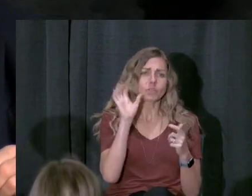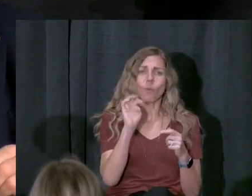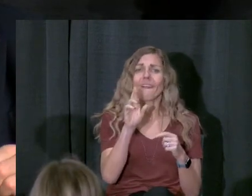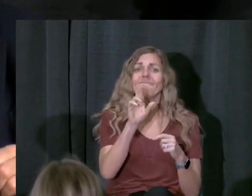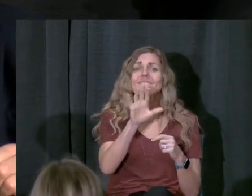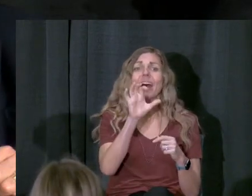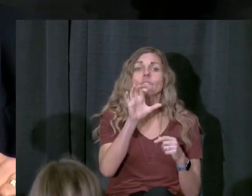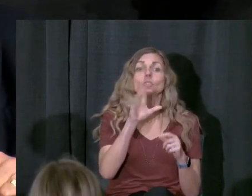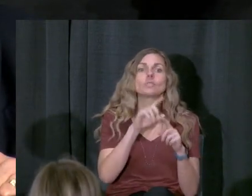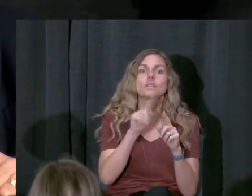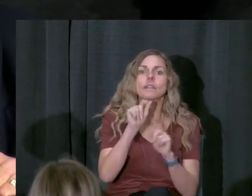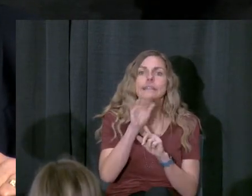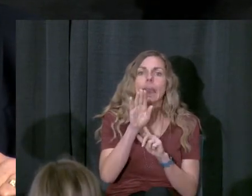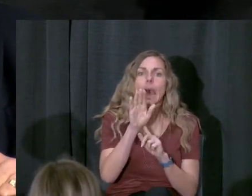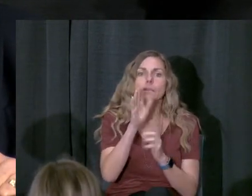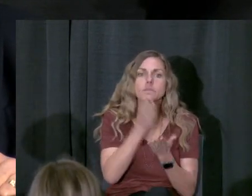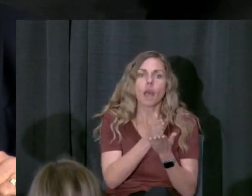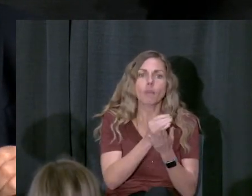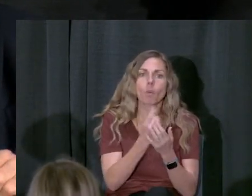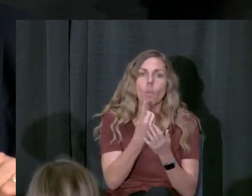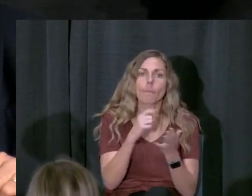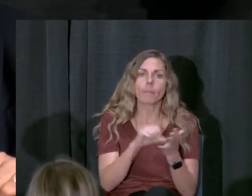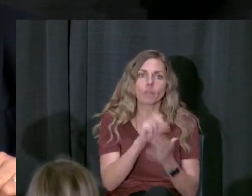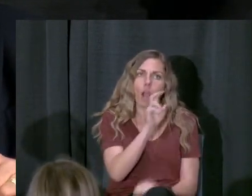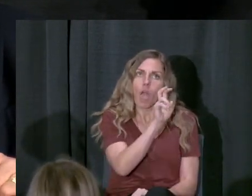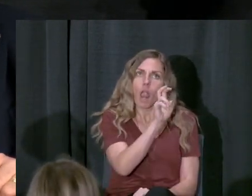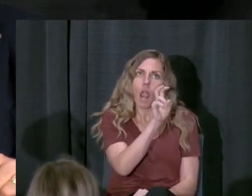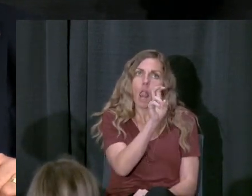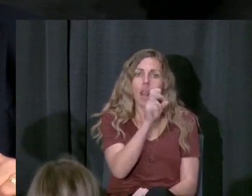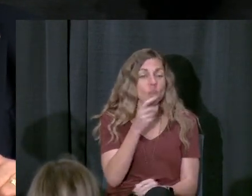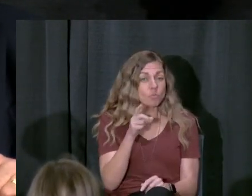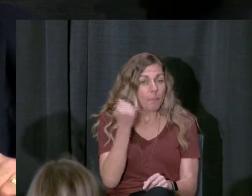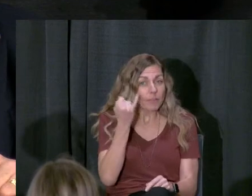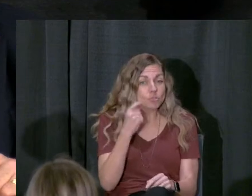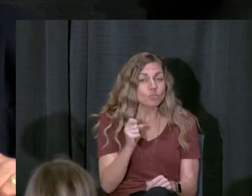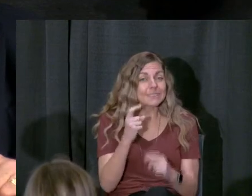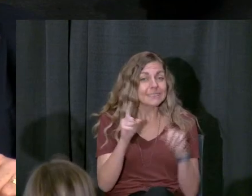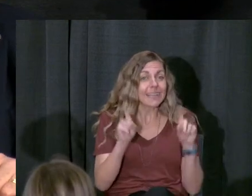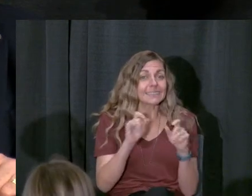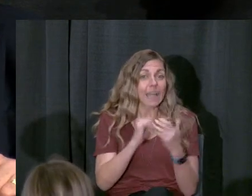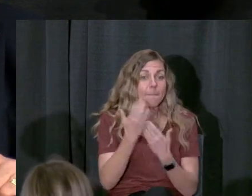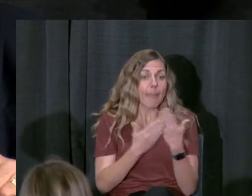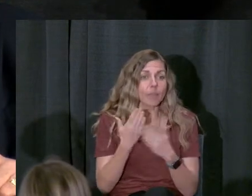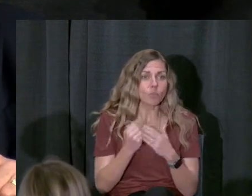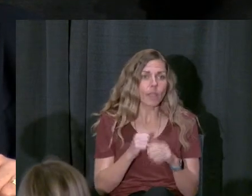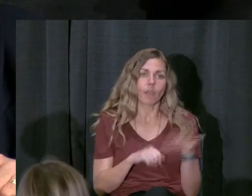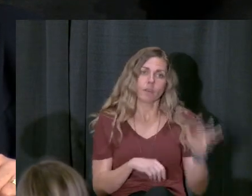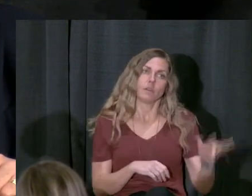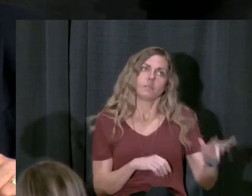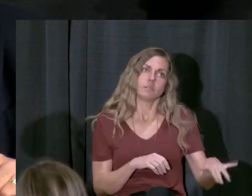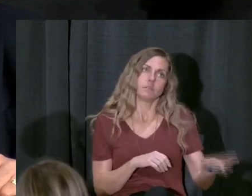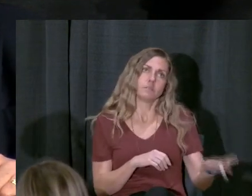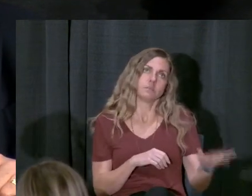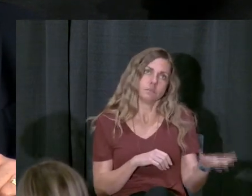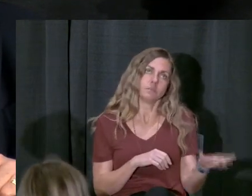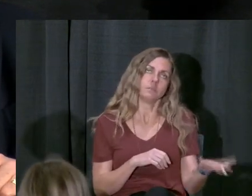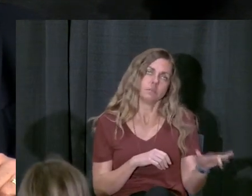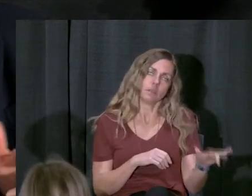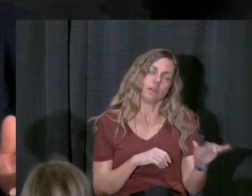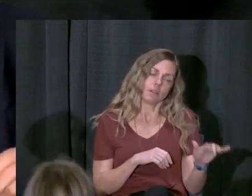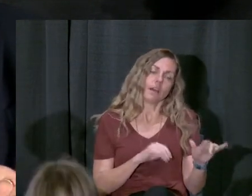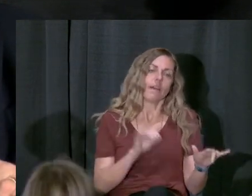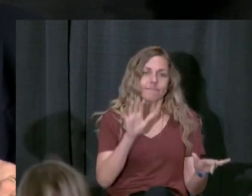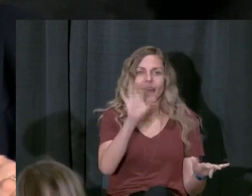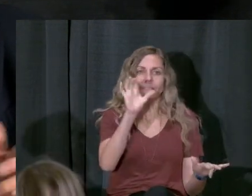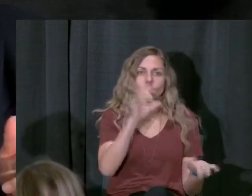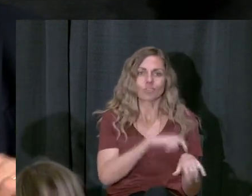tab stops on a page. And so to test that manually, you're literally clicking the keyboard 500 times. I mean, come